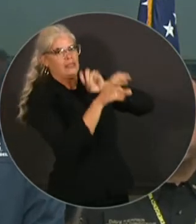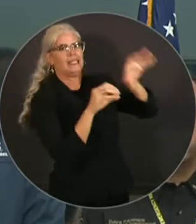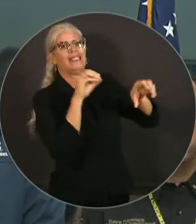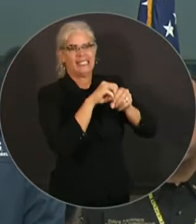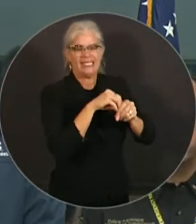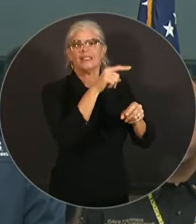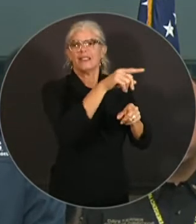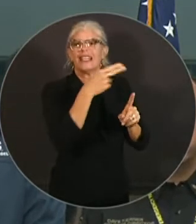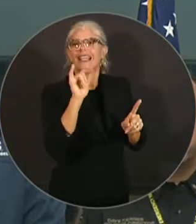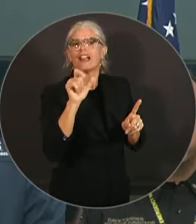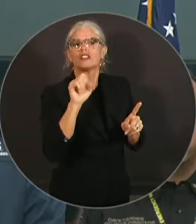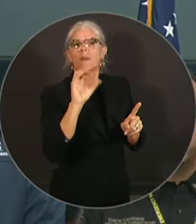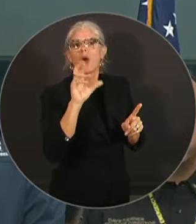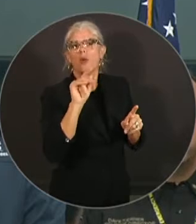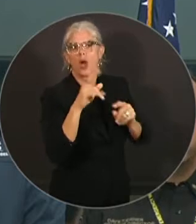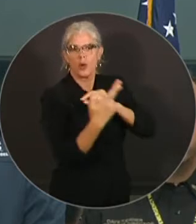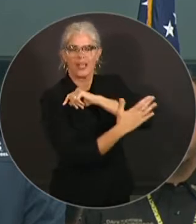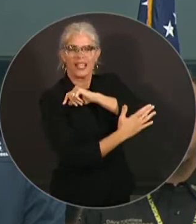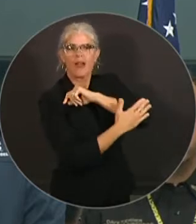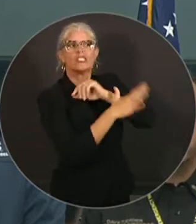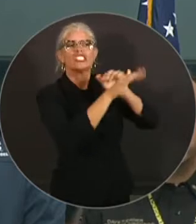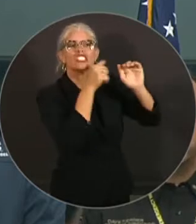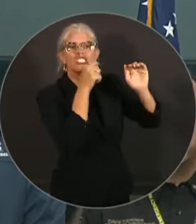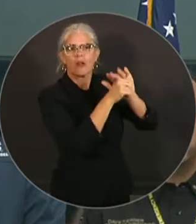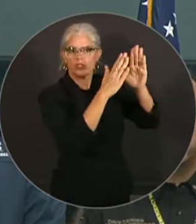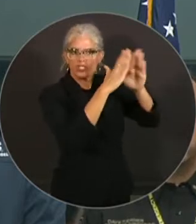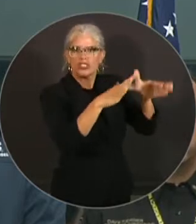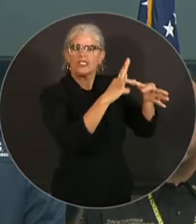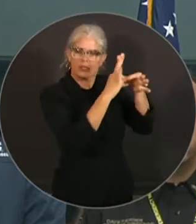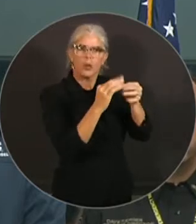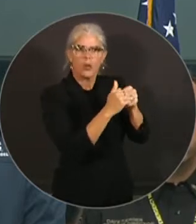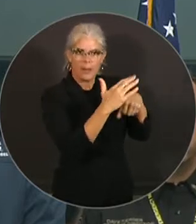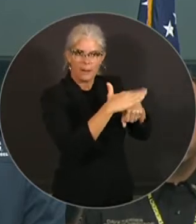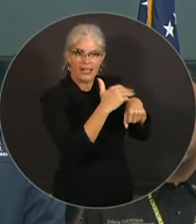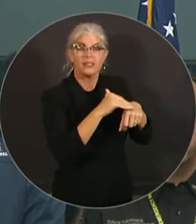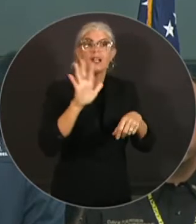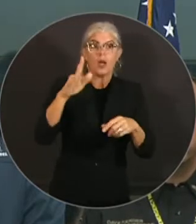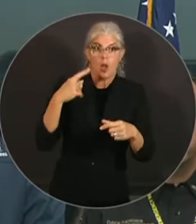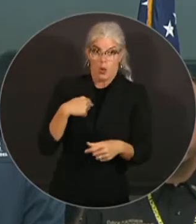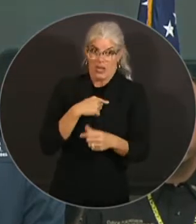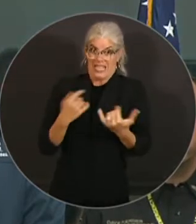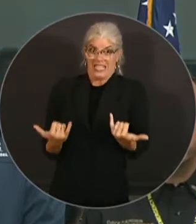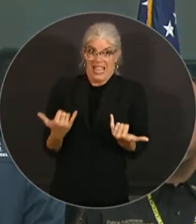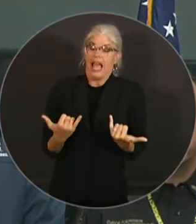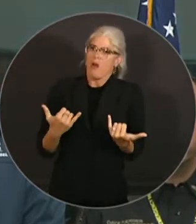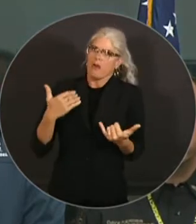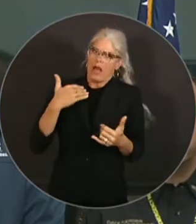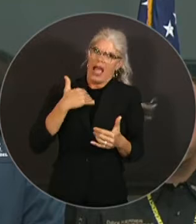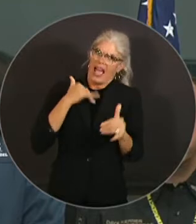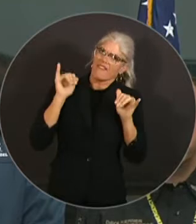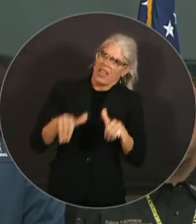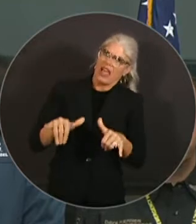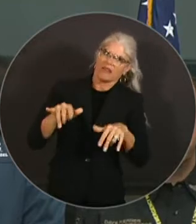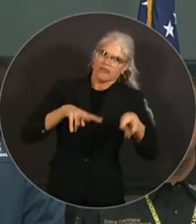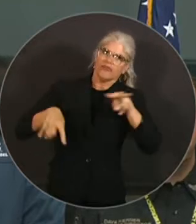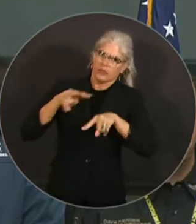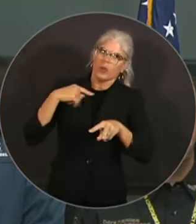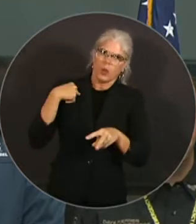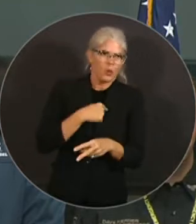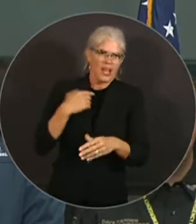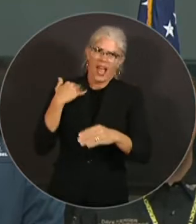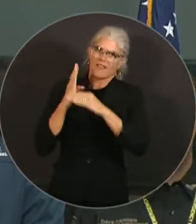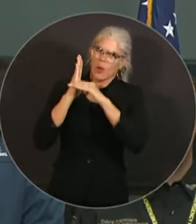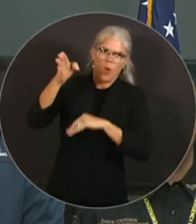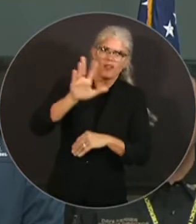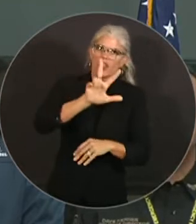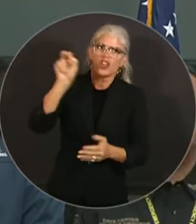are being pre-staged, as is our practice in Florida, we will have over 30,000